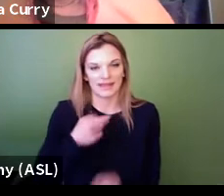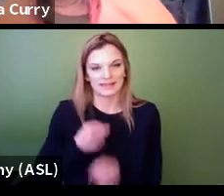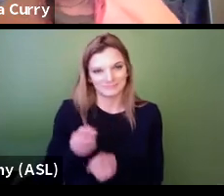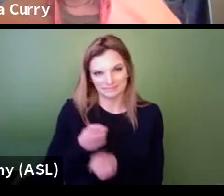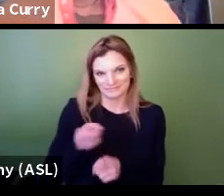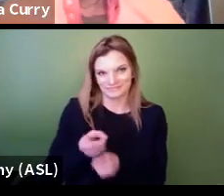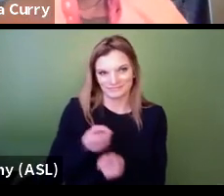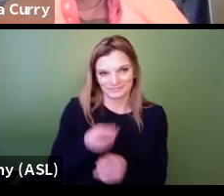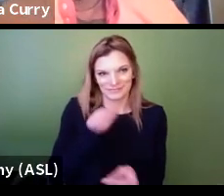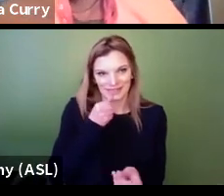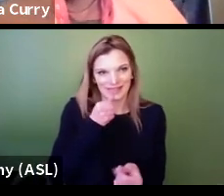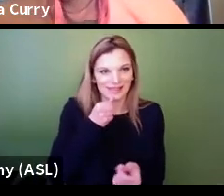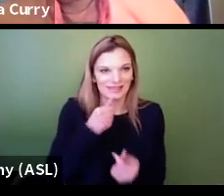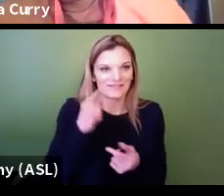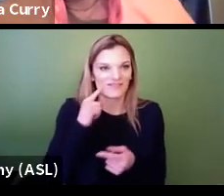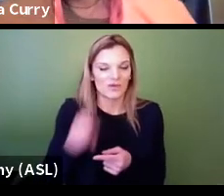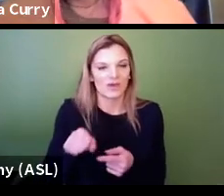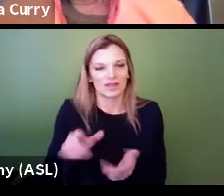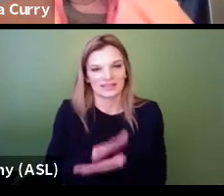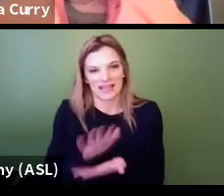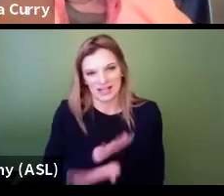the length of the document.